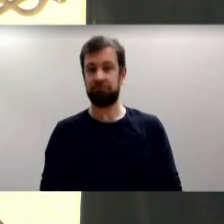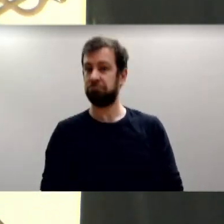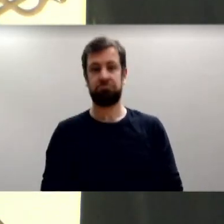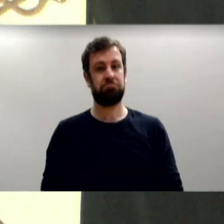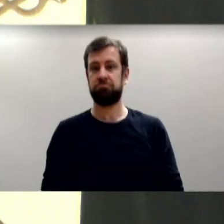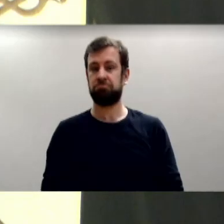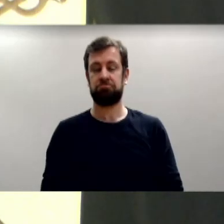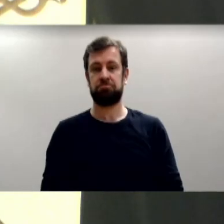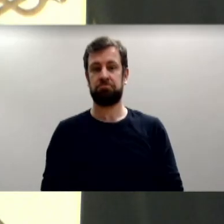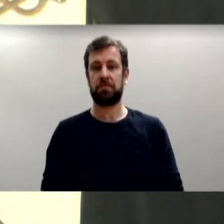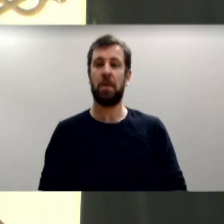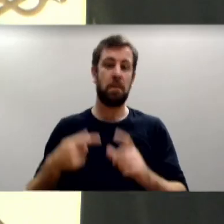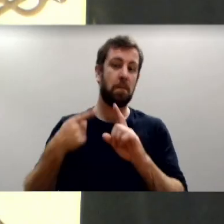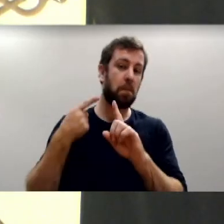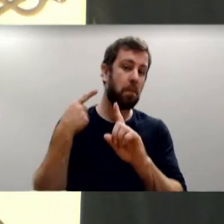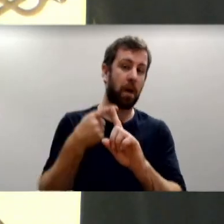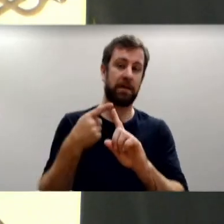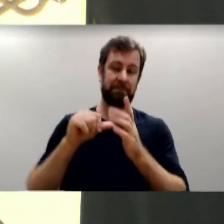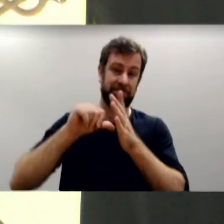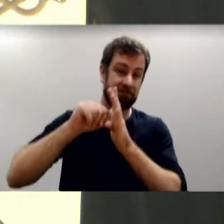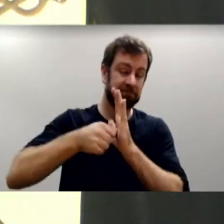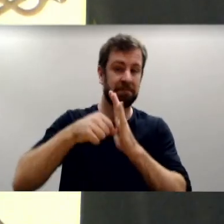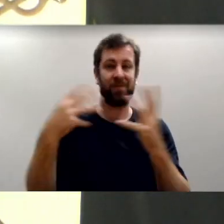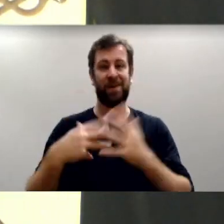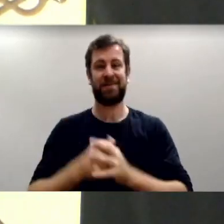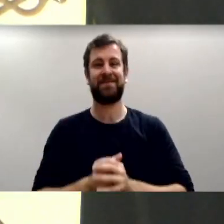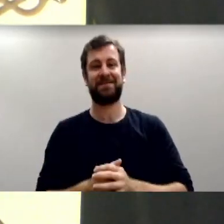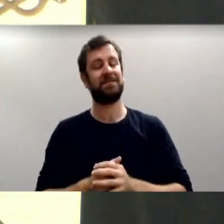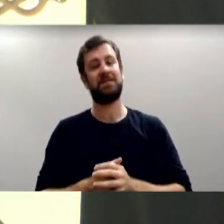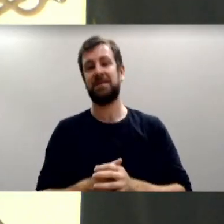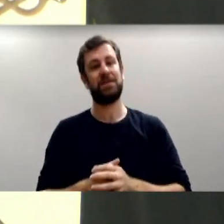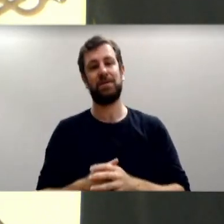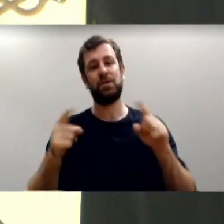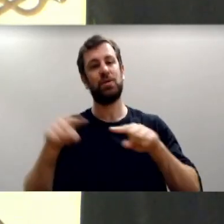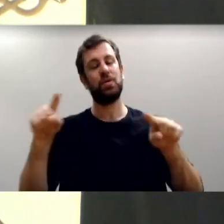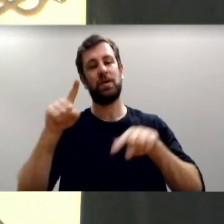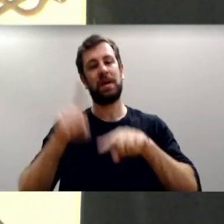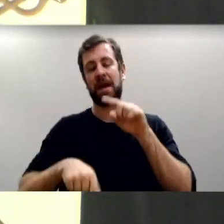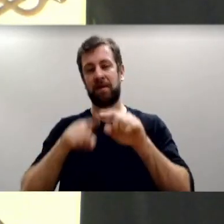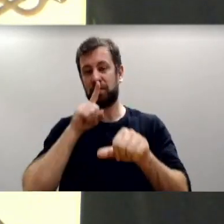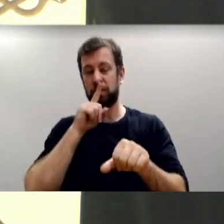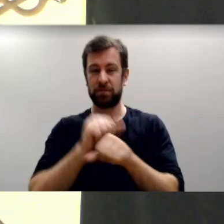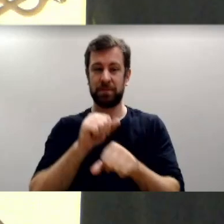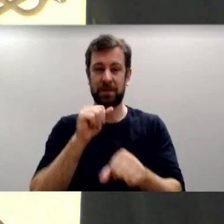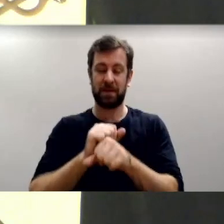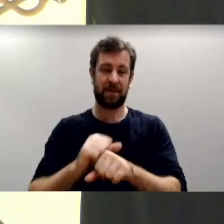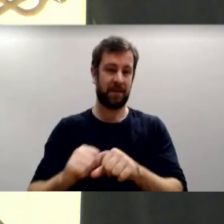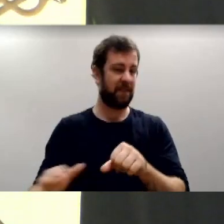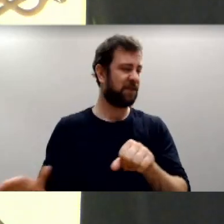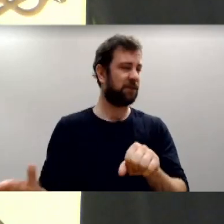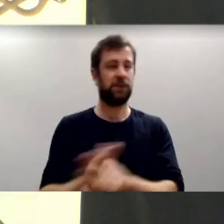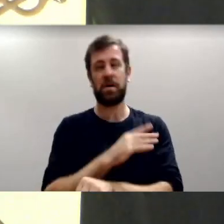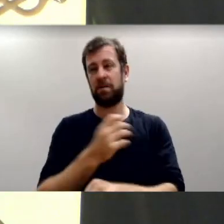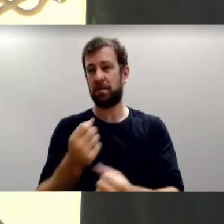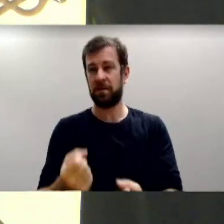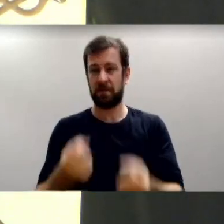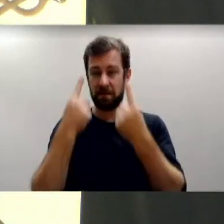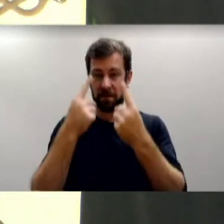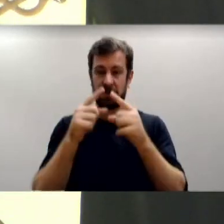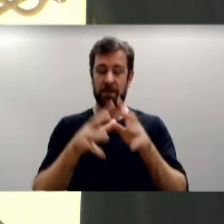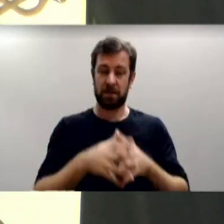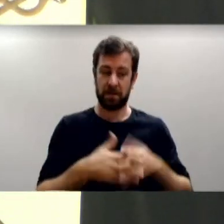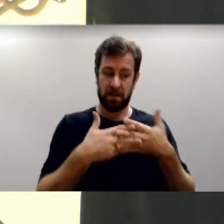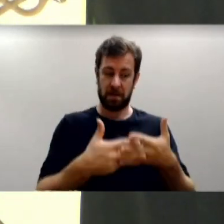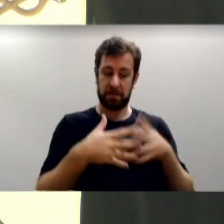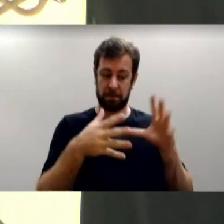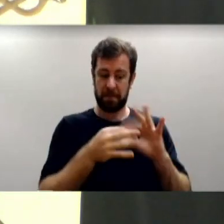The point that I have here is that you will not be able to fully understand the ayat of Quran unless